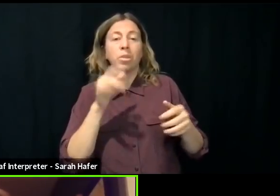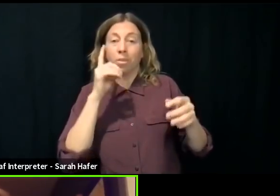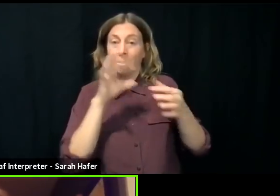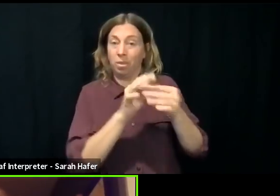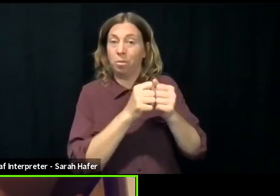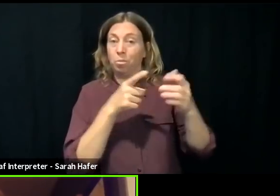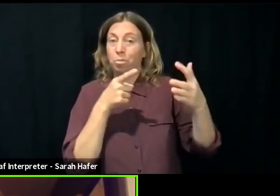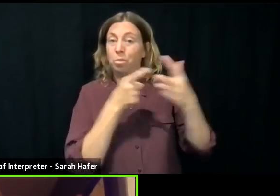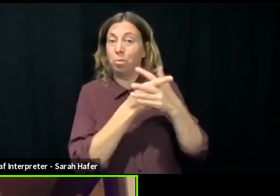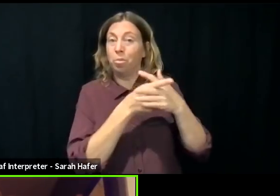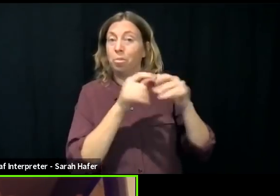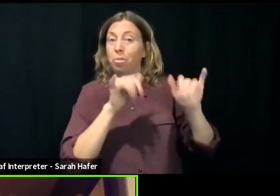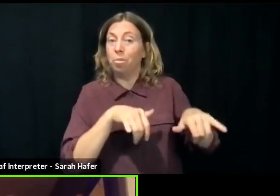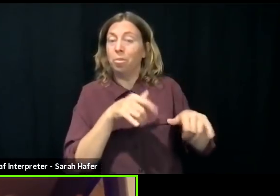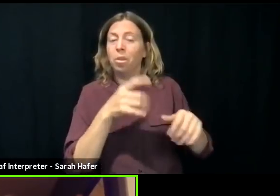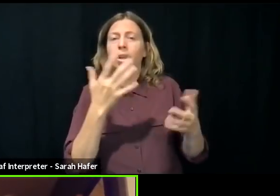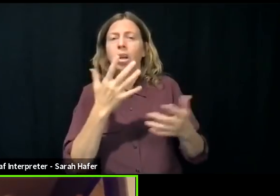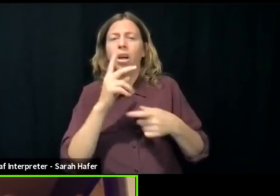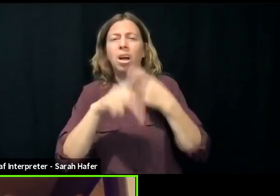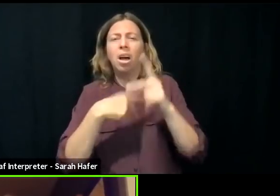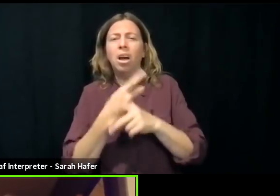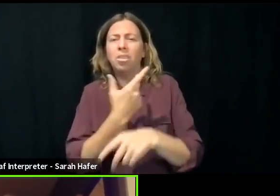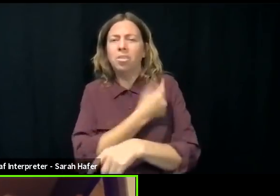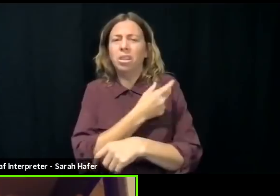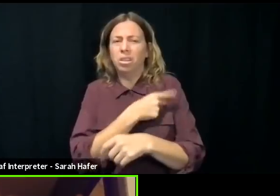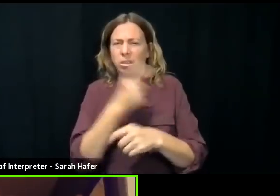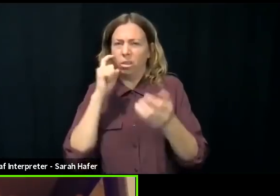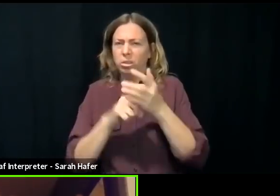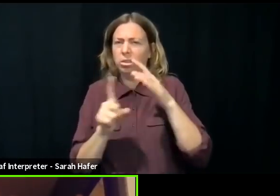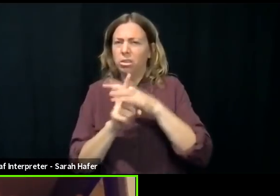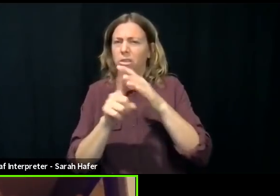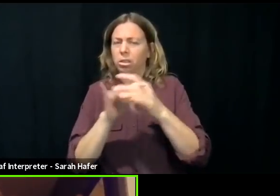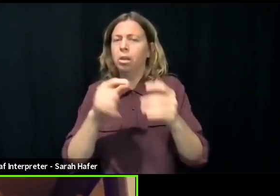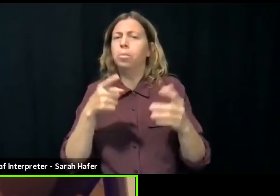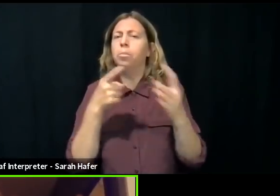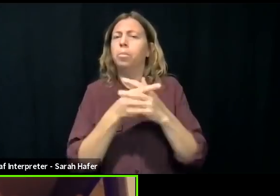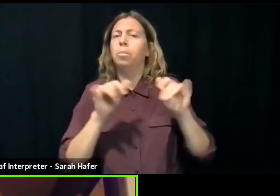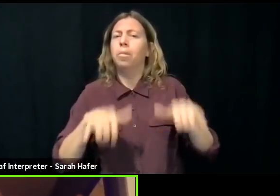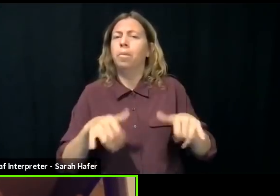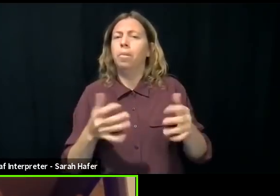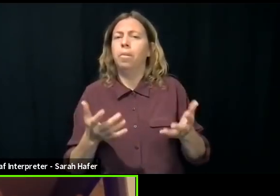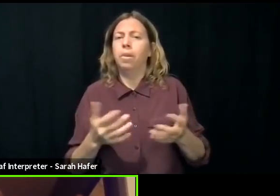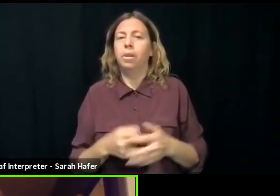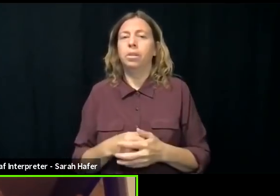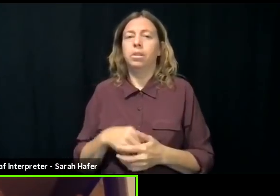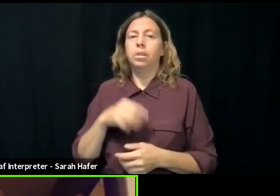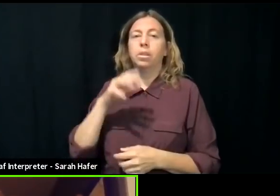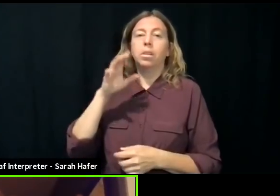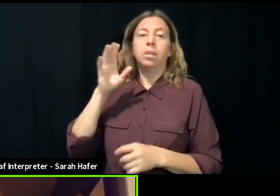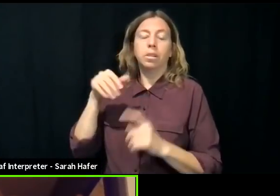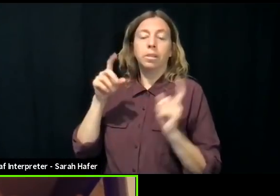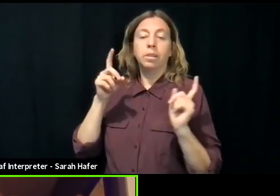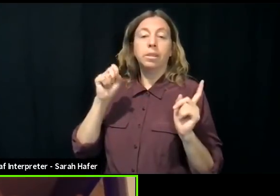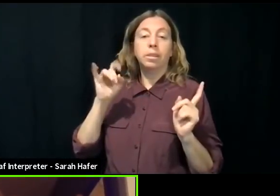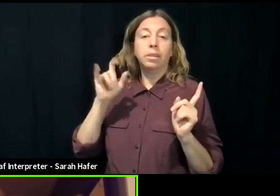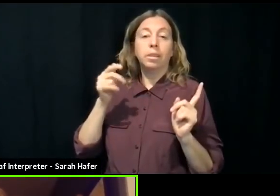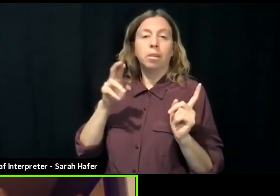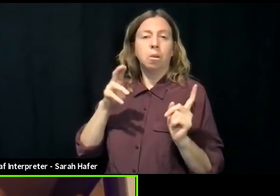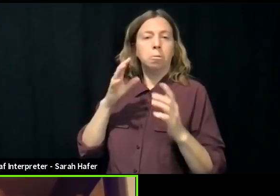Thank you, Marie. Unfortunately, I don't have the full data on that. We know we've seen breakthrough cases amongst all the